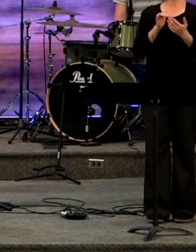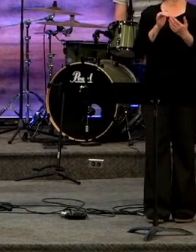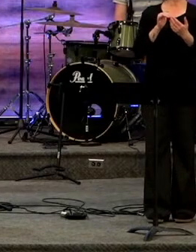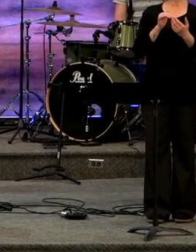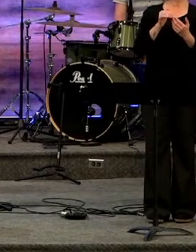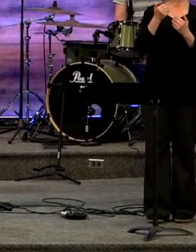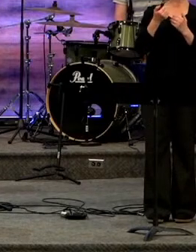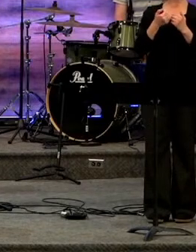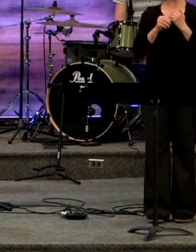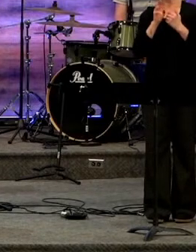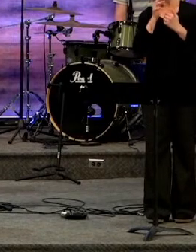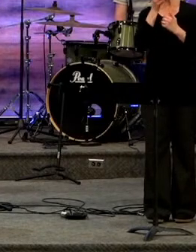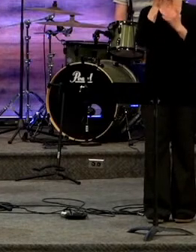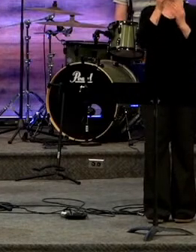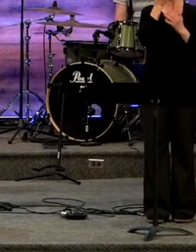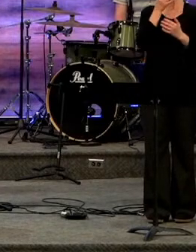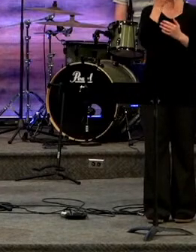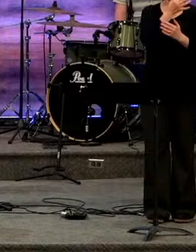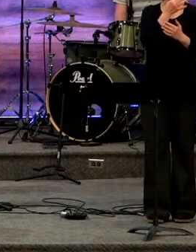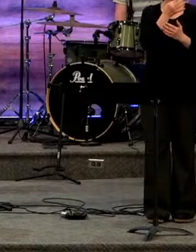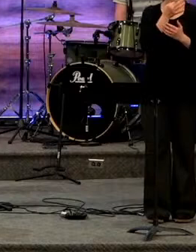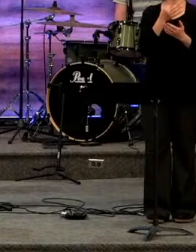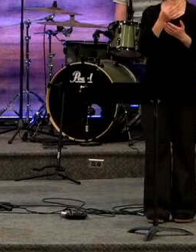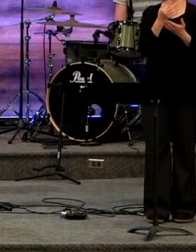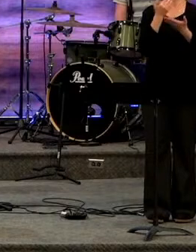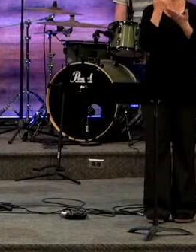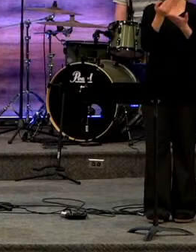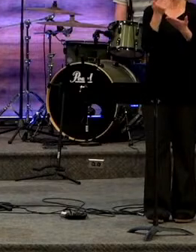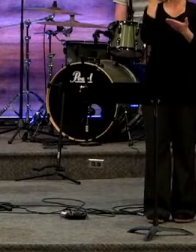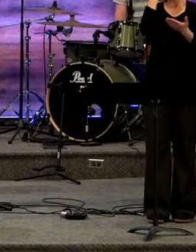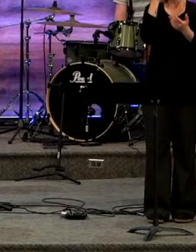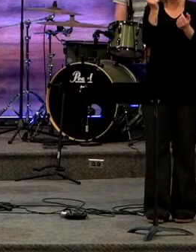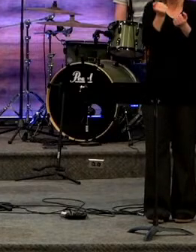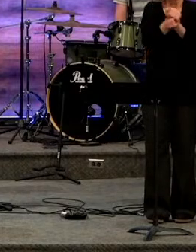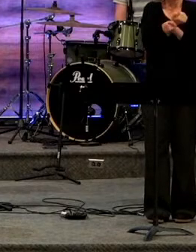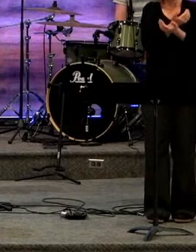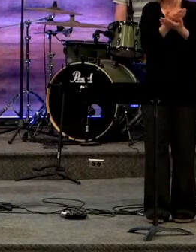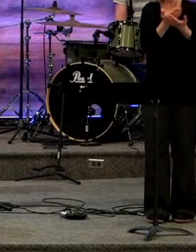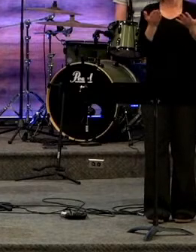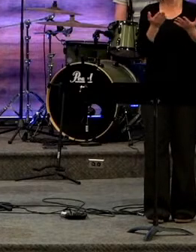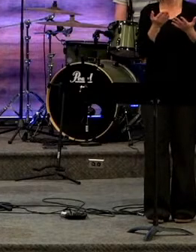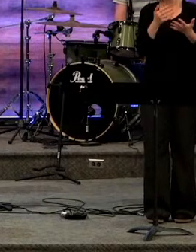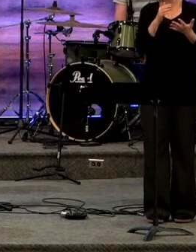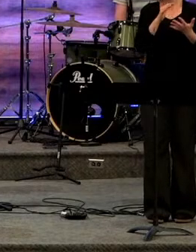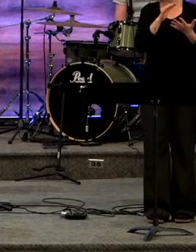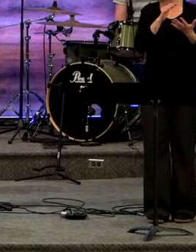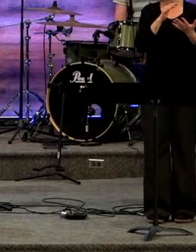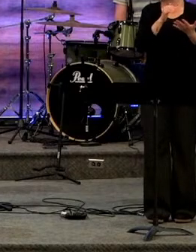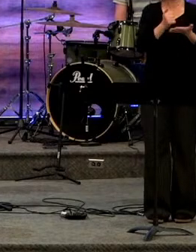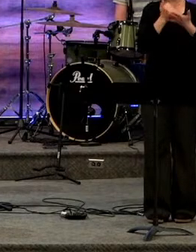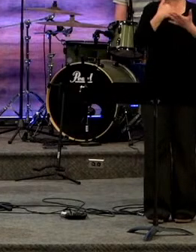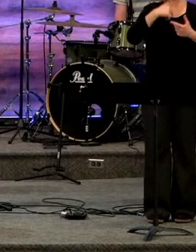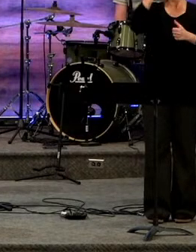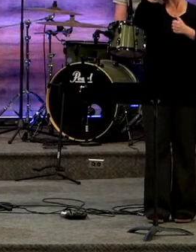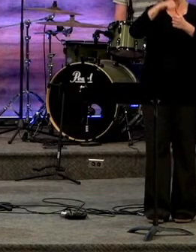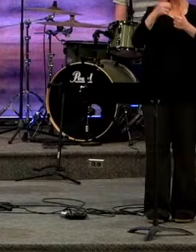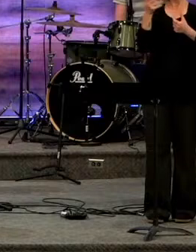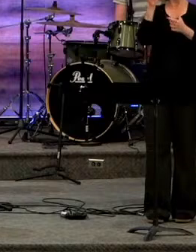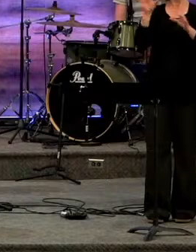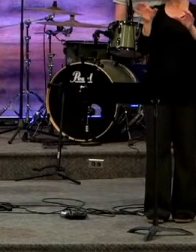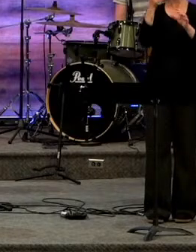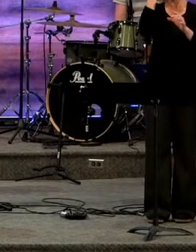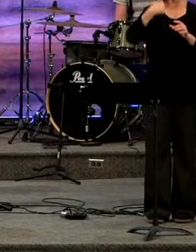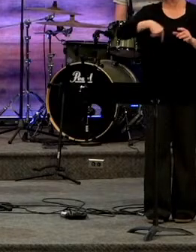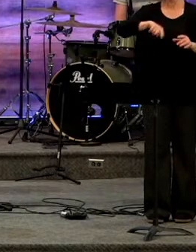these tangible reminders of all that you have done for us. Jesus, help us not to forget. When we are prone to